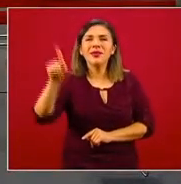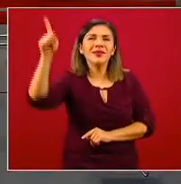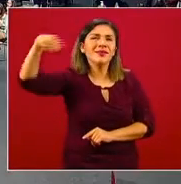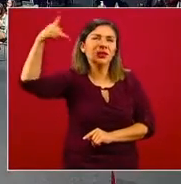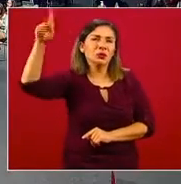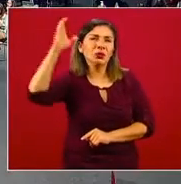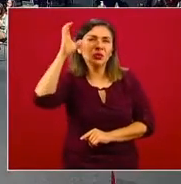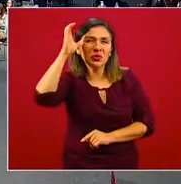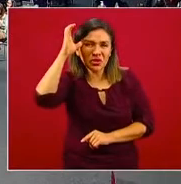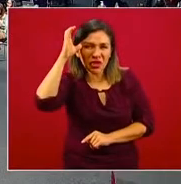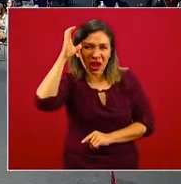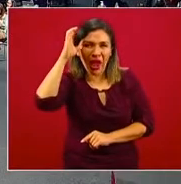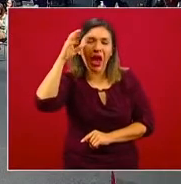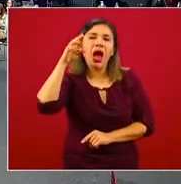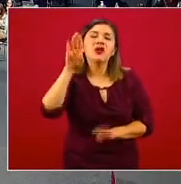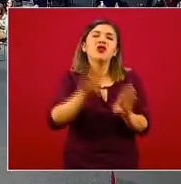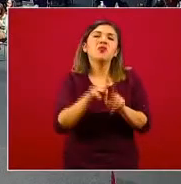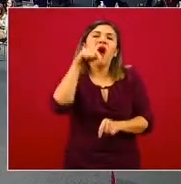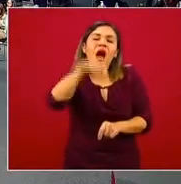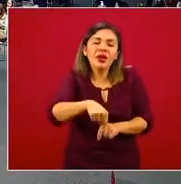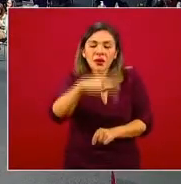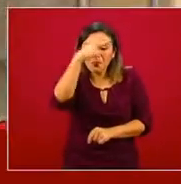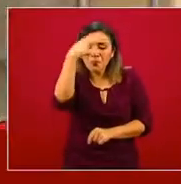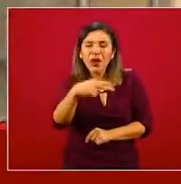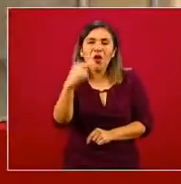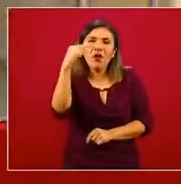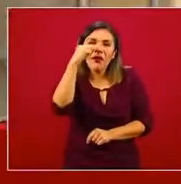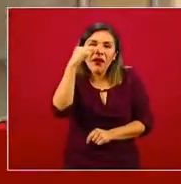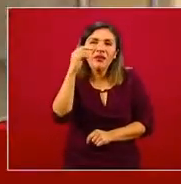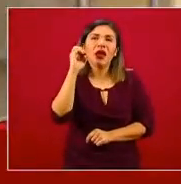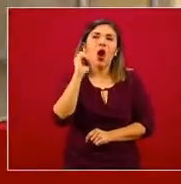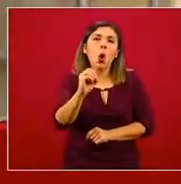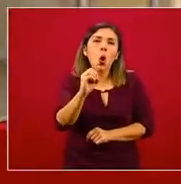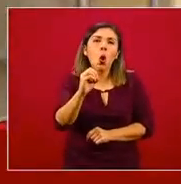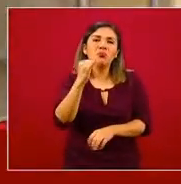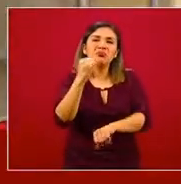happen? Remember what happened in Wuhan.